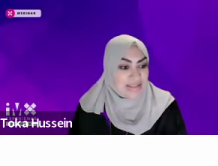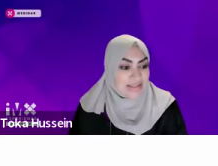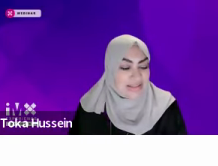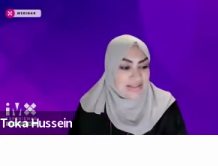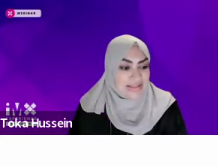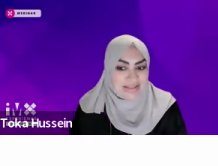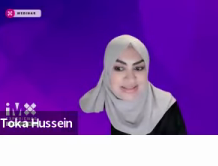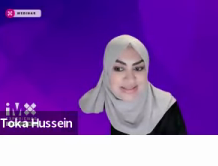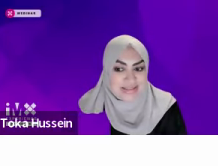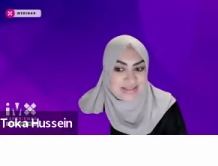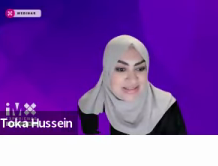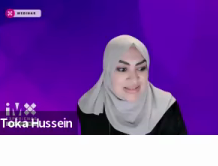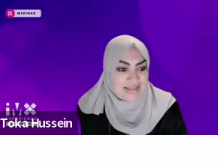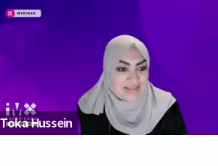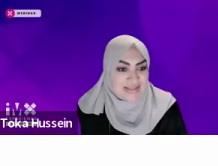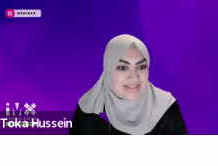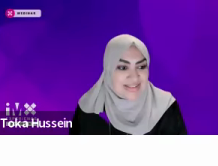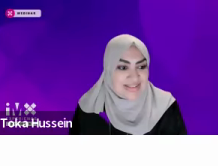10s,